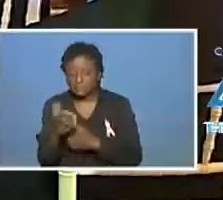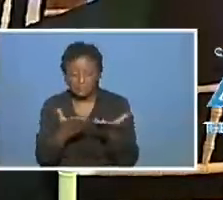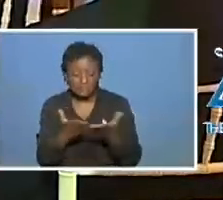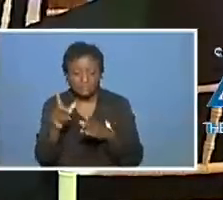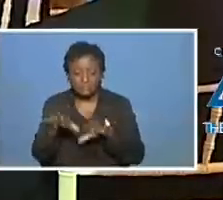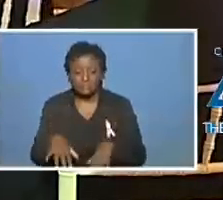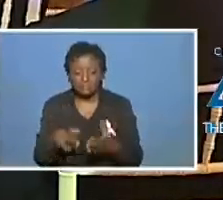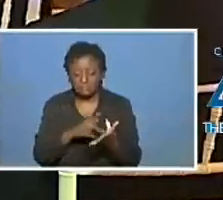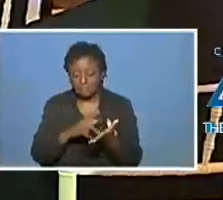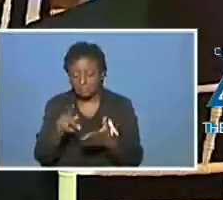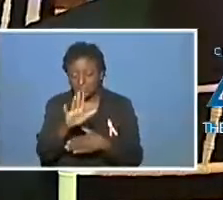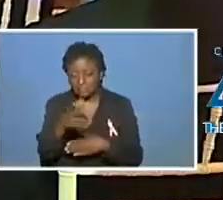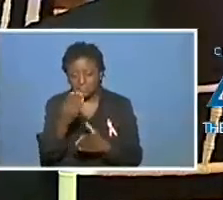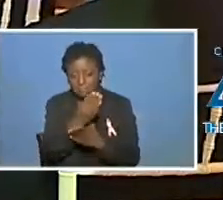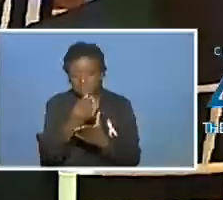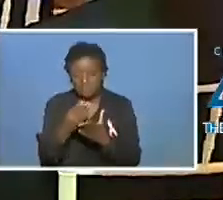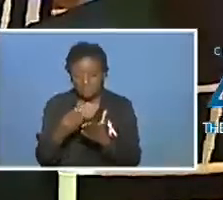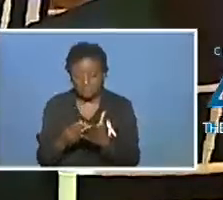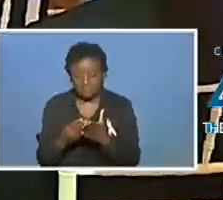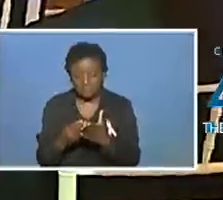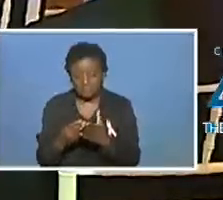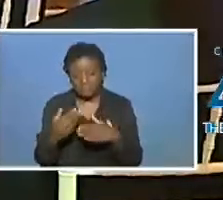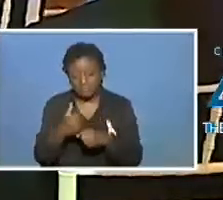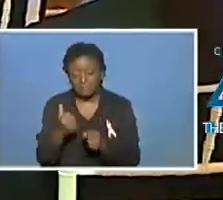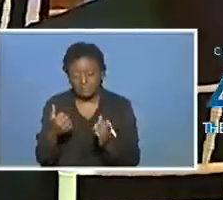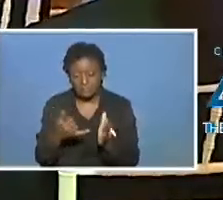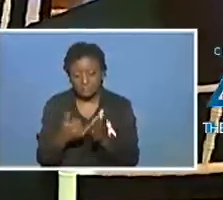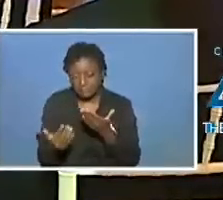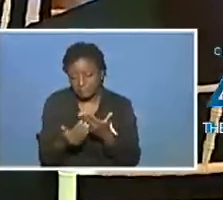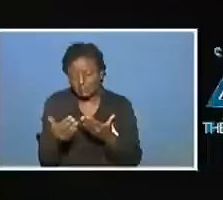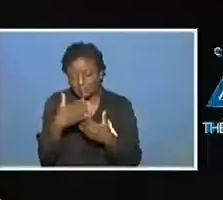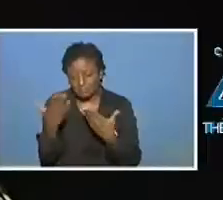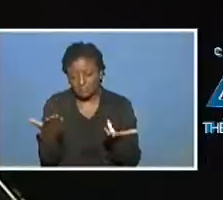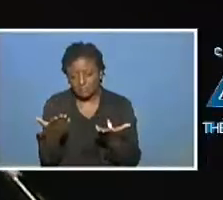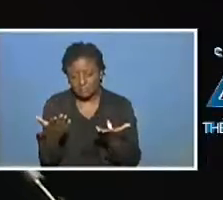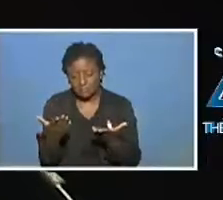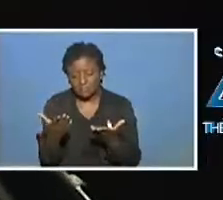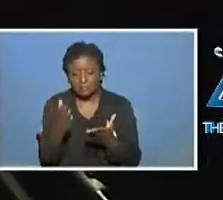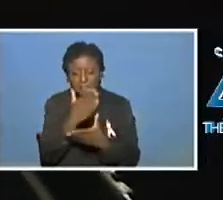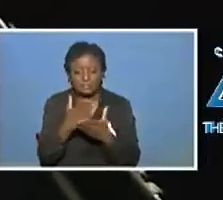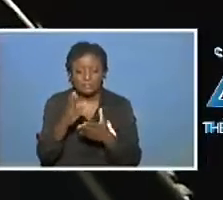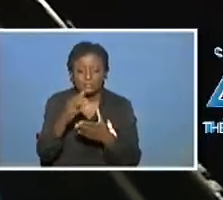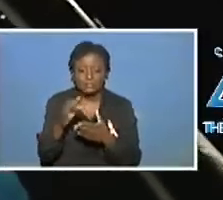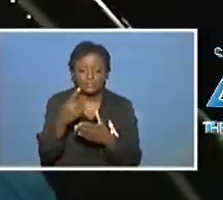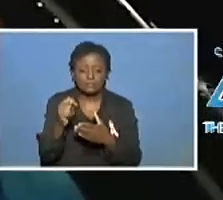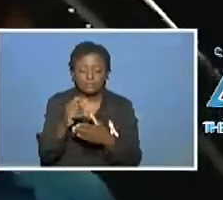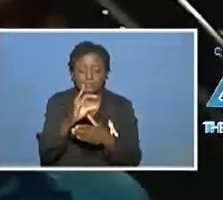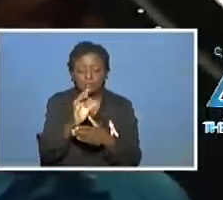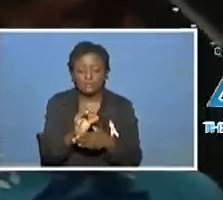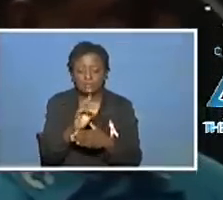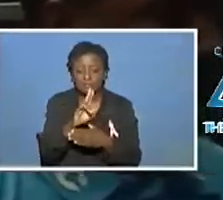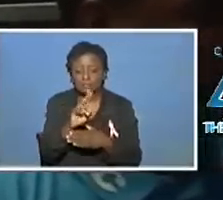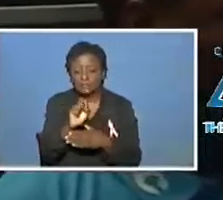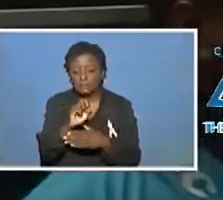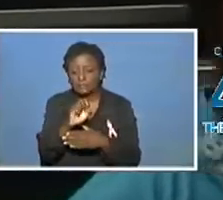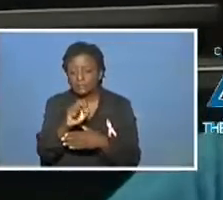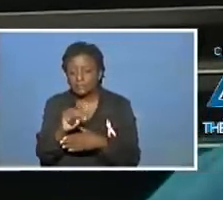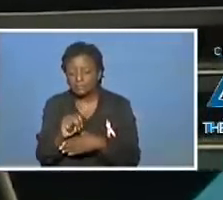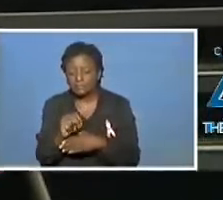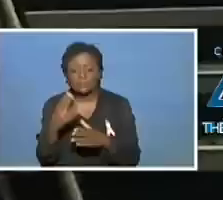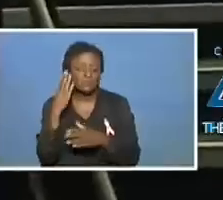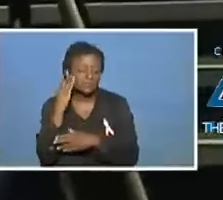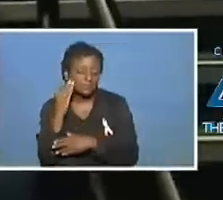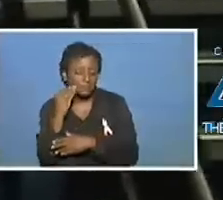bill. So we make it convenient here as a part of the Fusion Superplex experience. It also means that we can